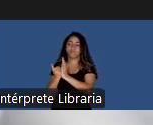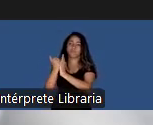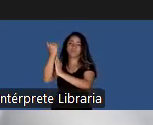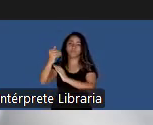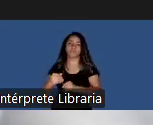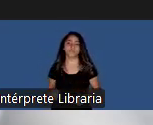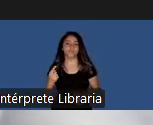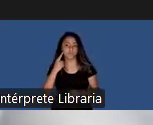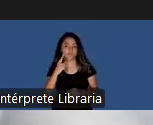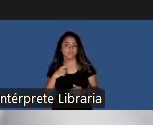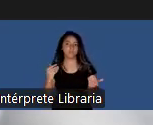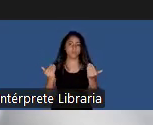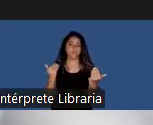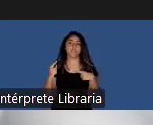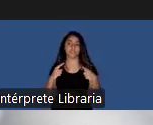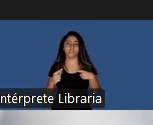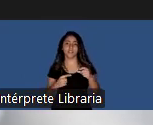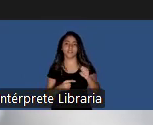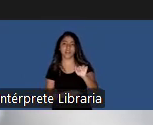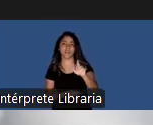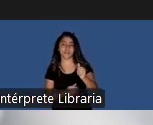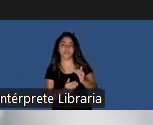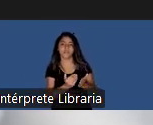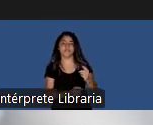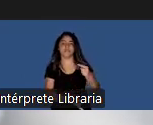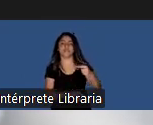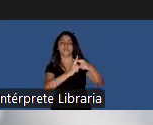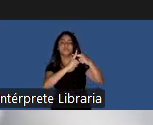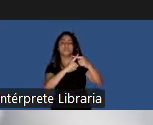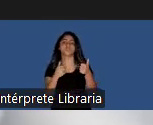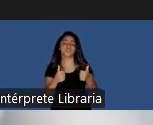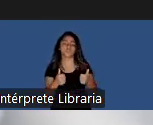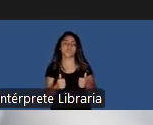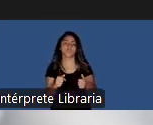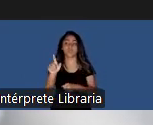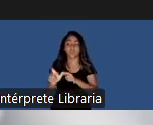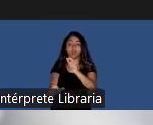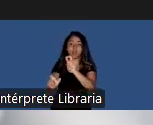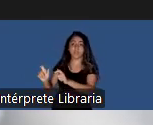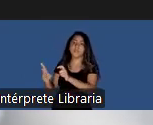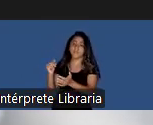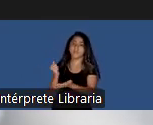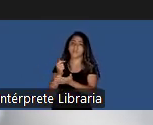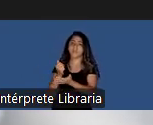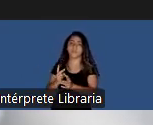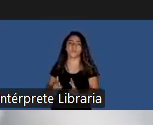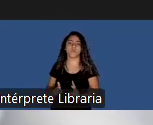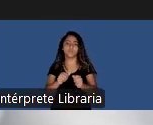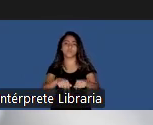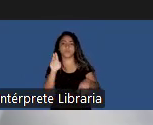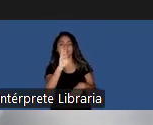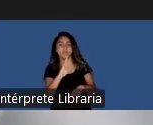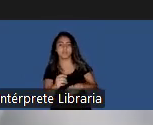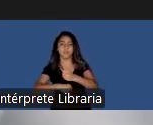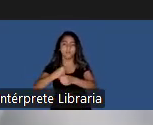have an impact on the long run because we have a very good retention, as we've mentioned before, and these users are going to go on